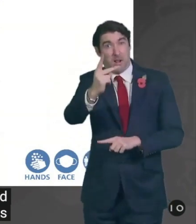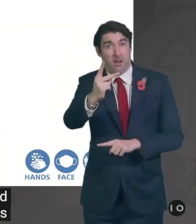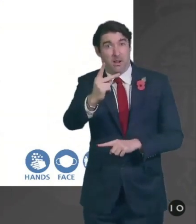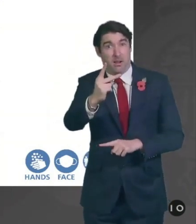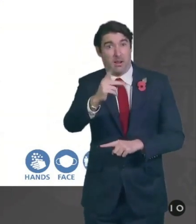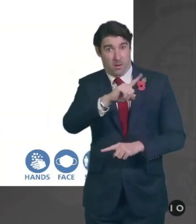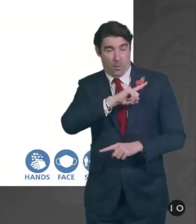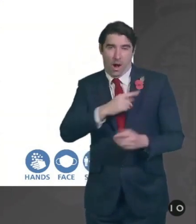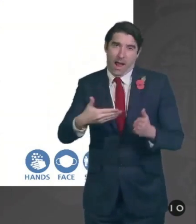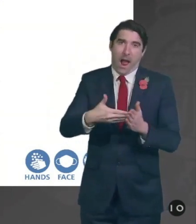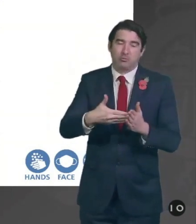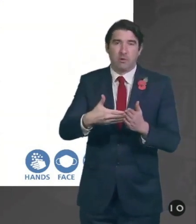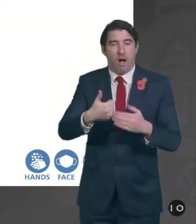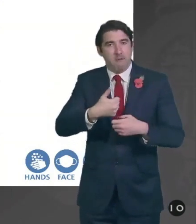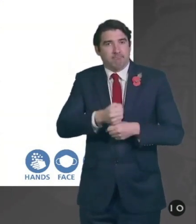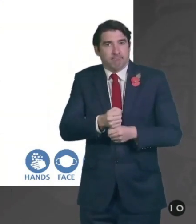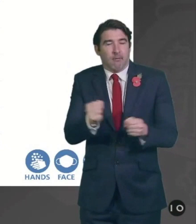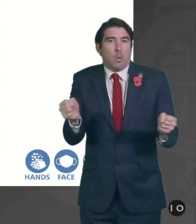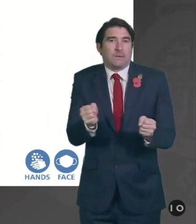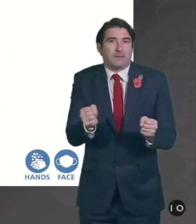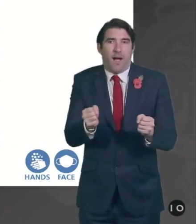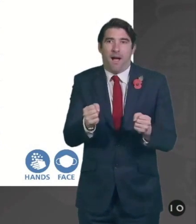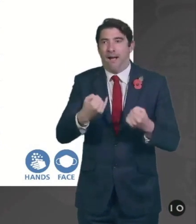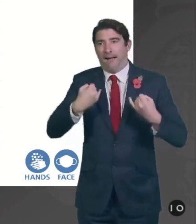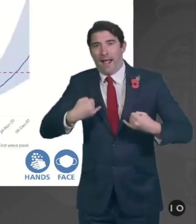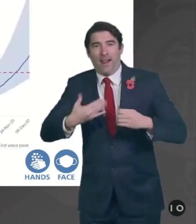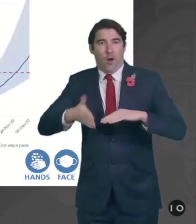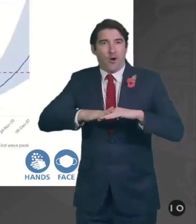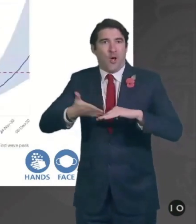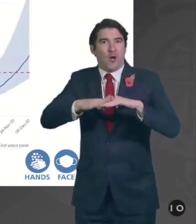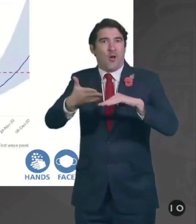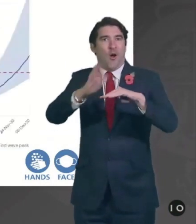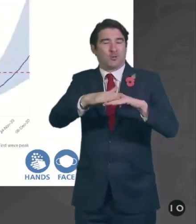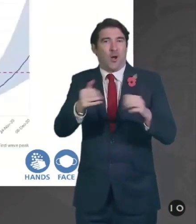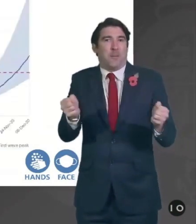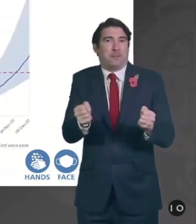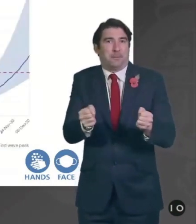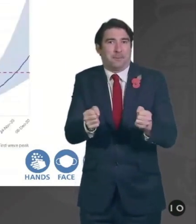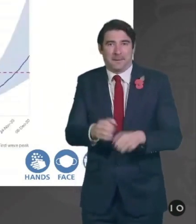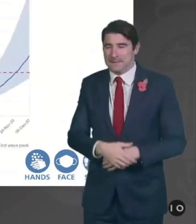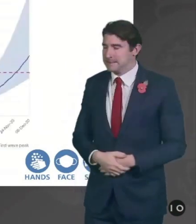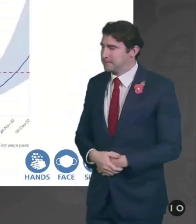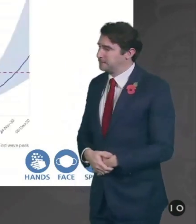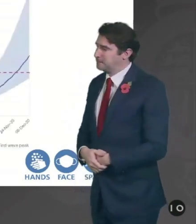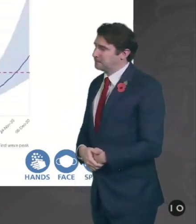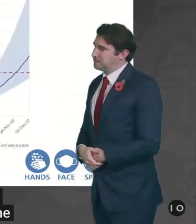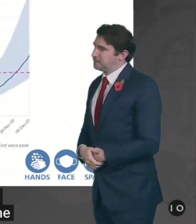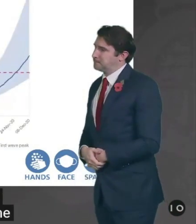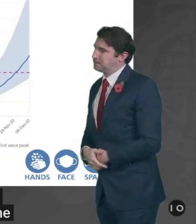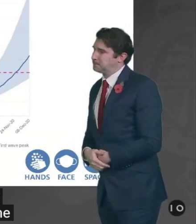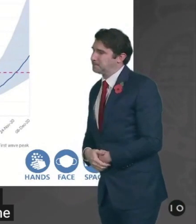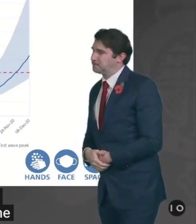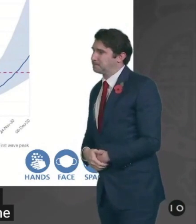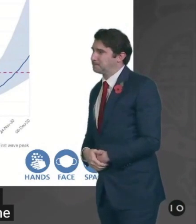I want to move, though, from scenarios to now looking at the 6-week projections, which are more based on data